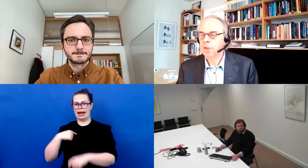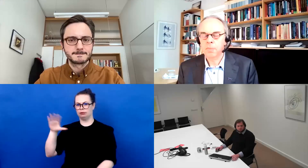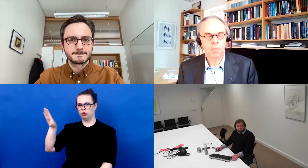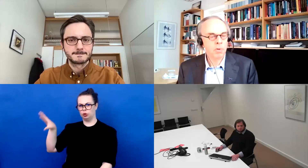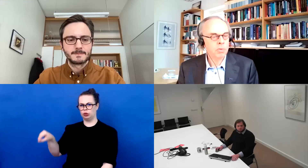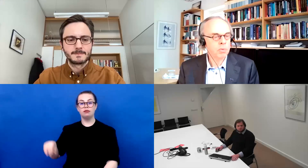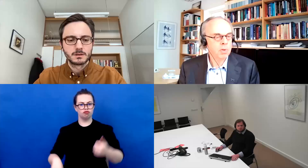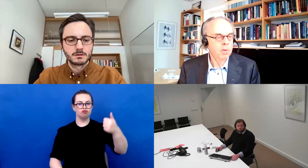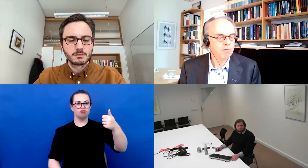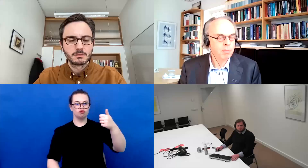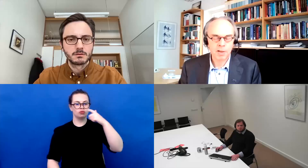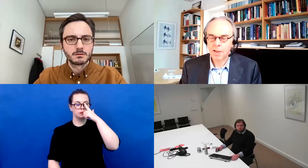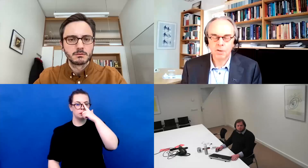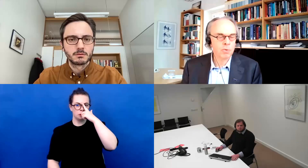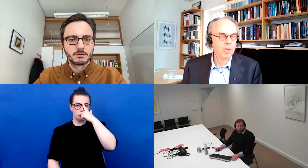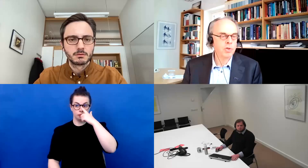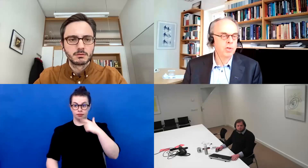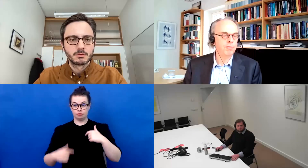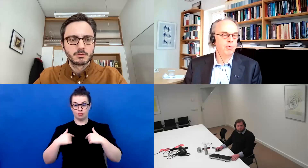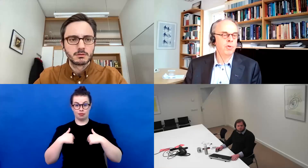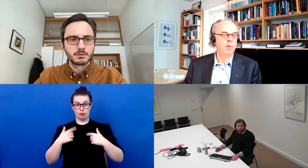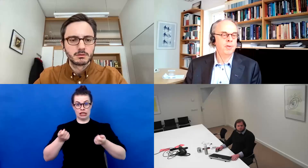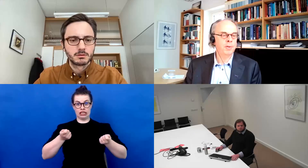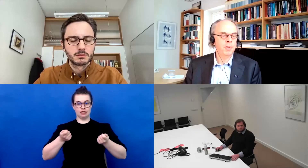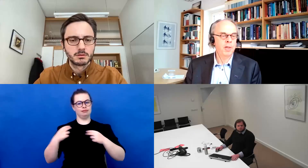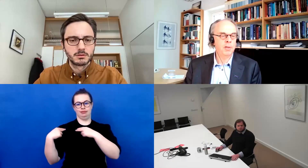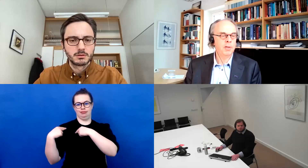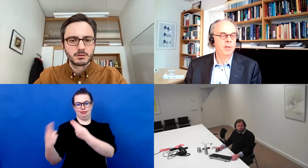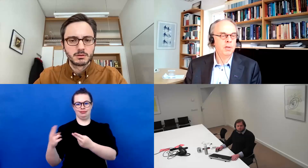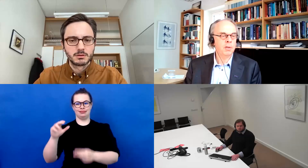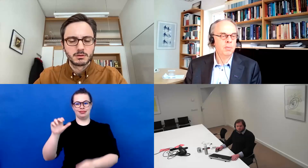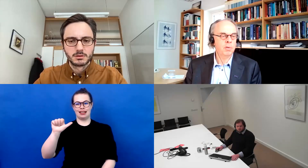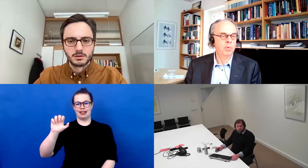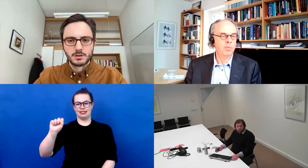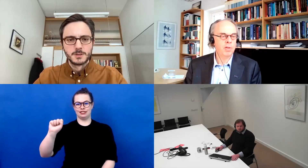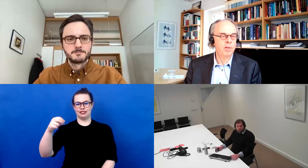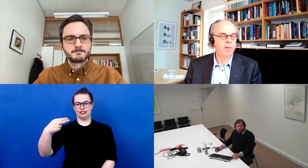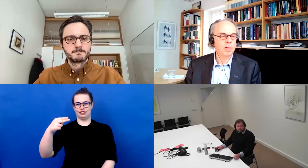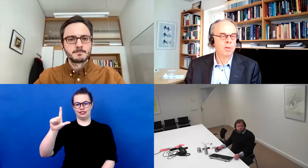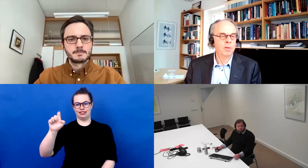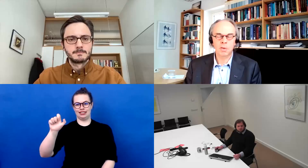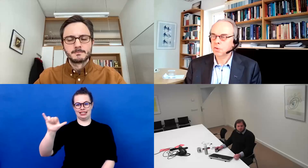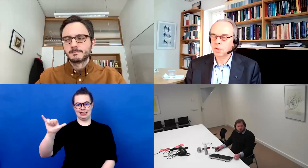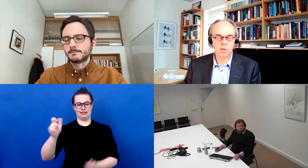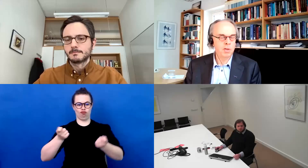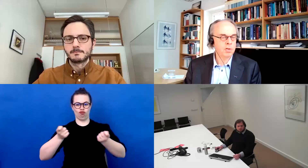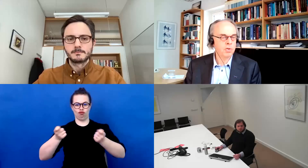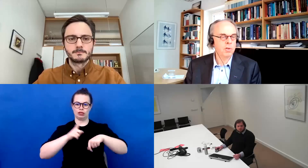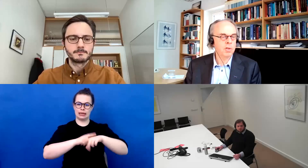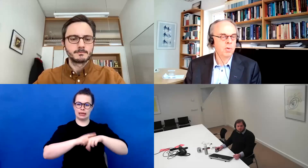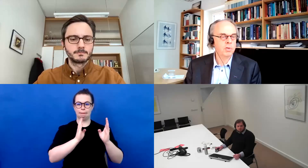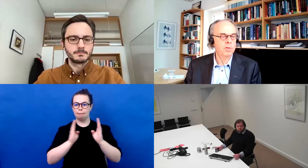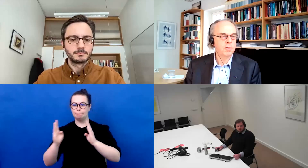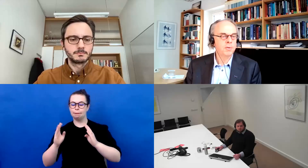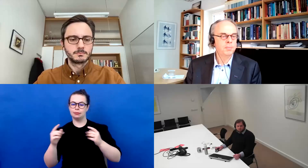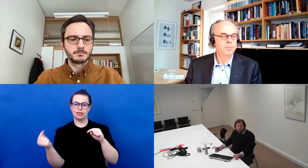I'm going to give back again to Ashley for handling the moderating the discussion